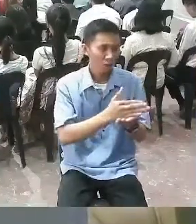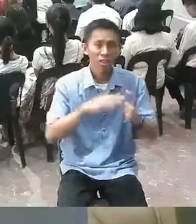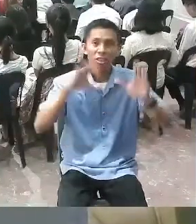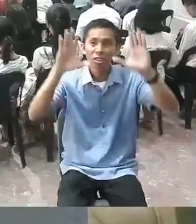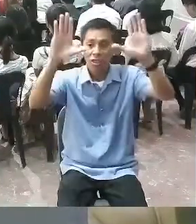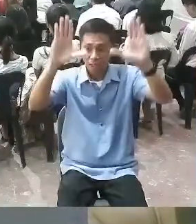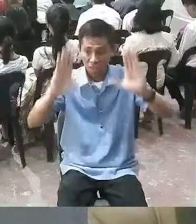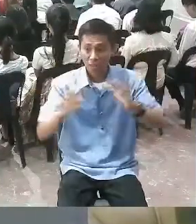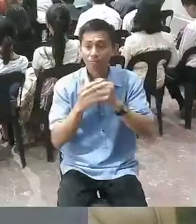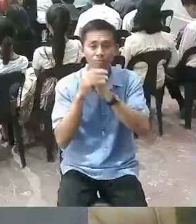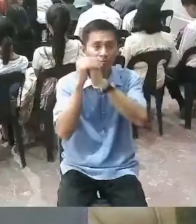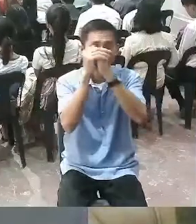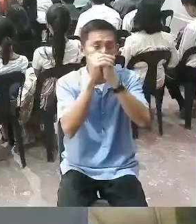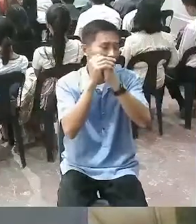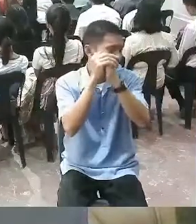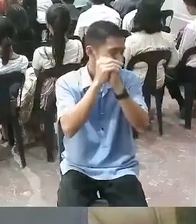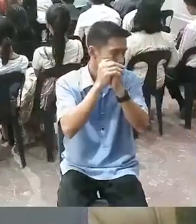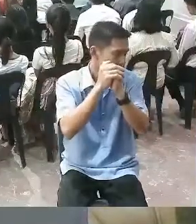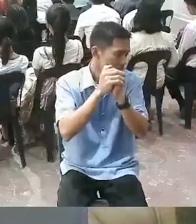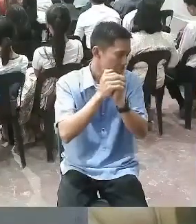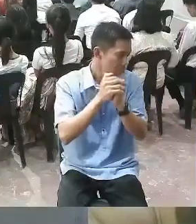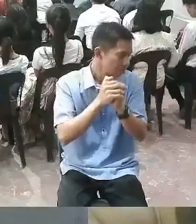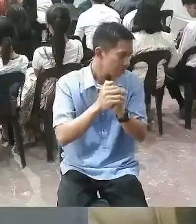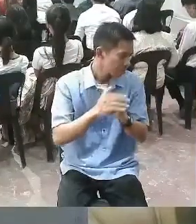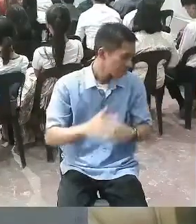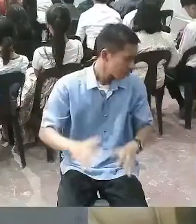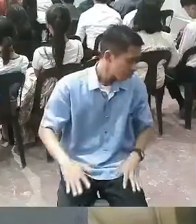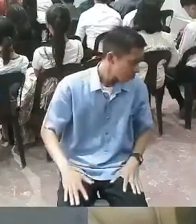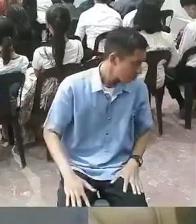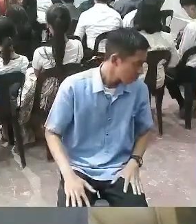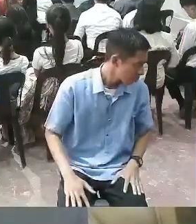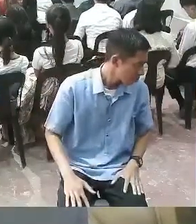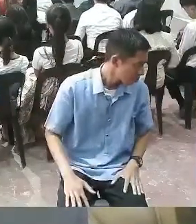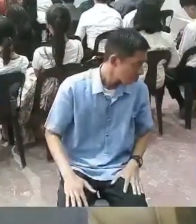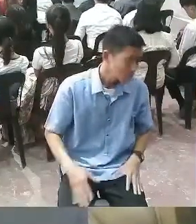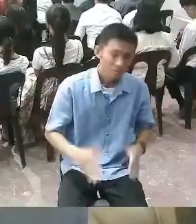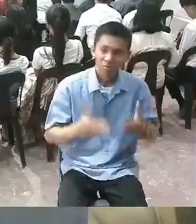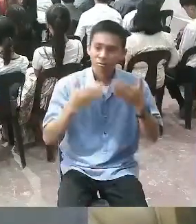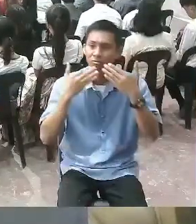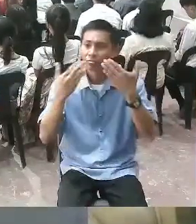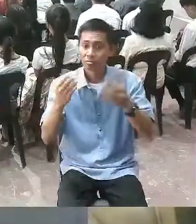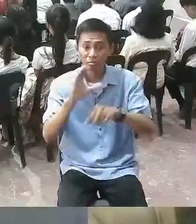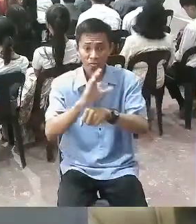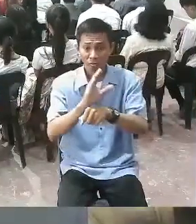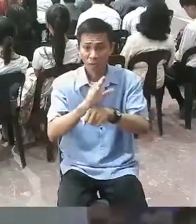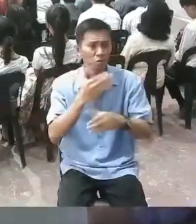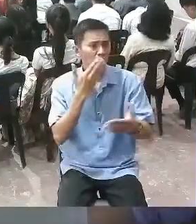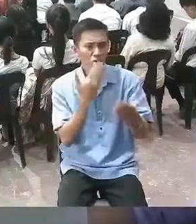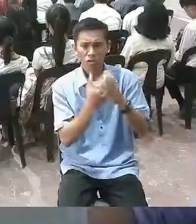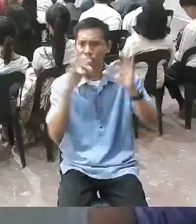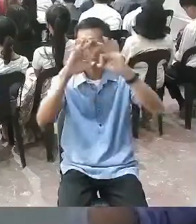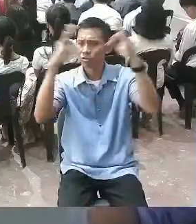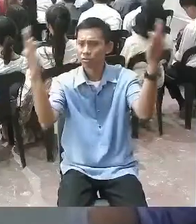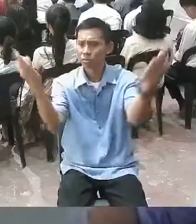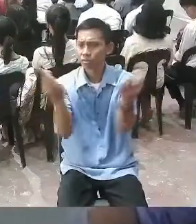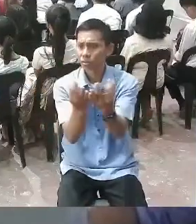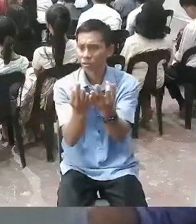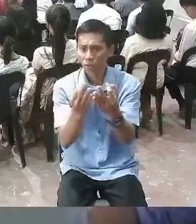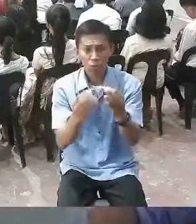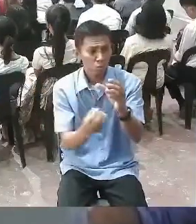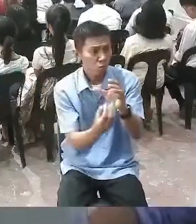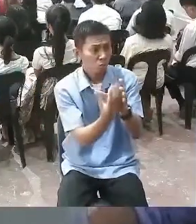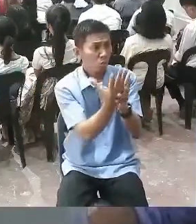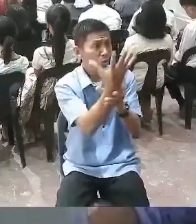with you and the founding pastor of this scripture. And this is a good crowd. You're going to outgrow